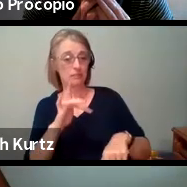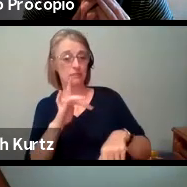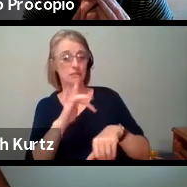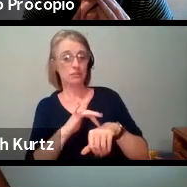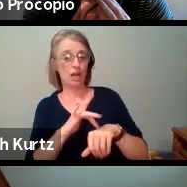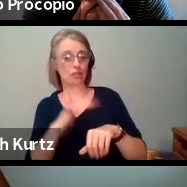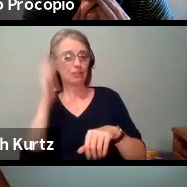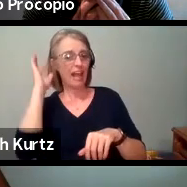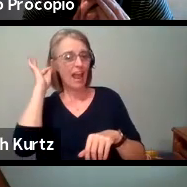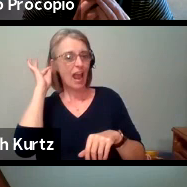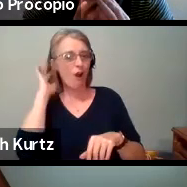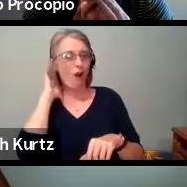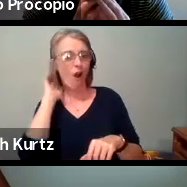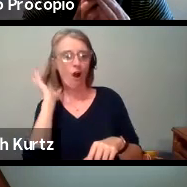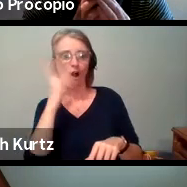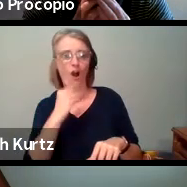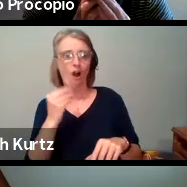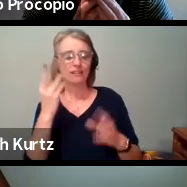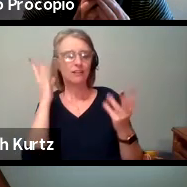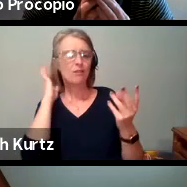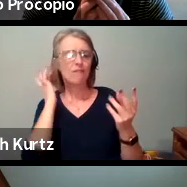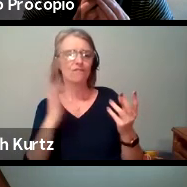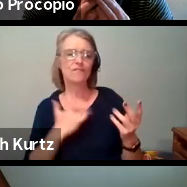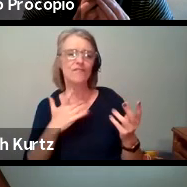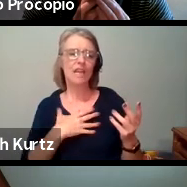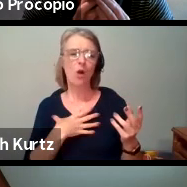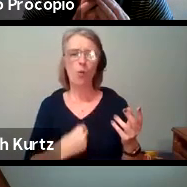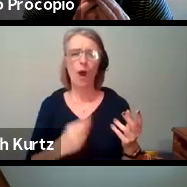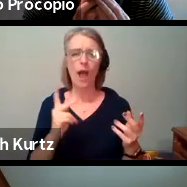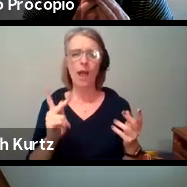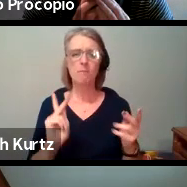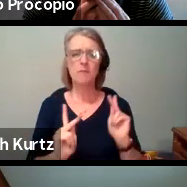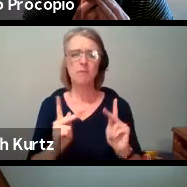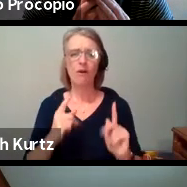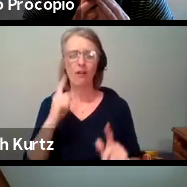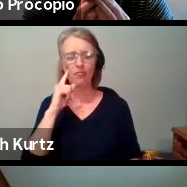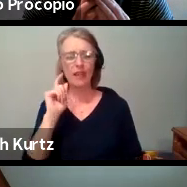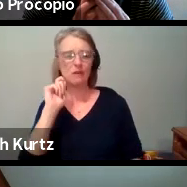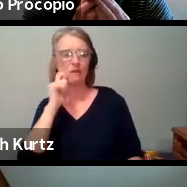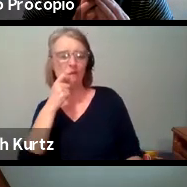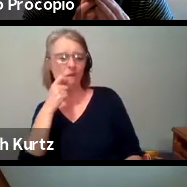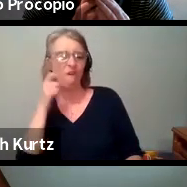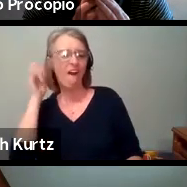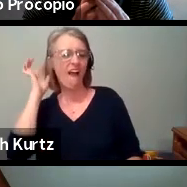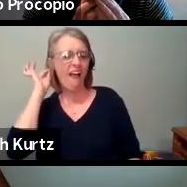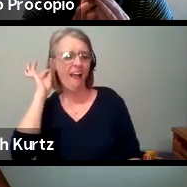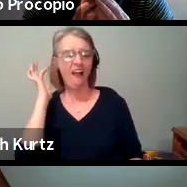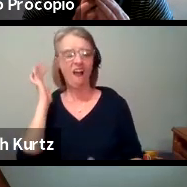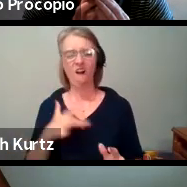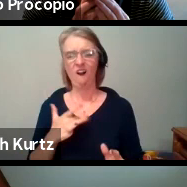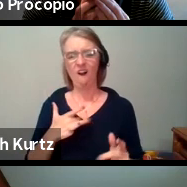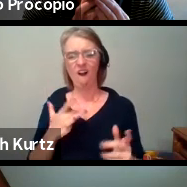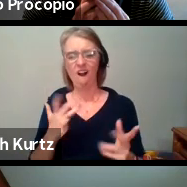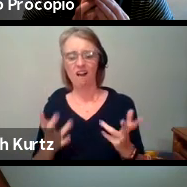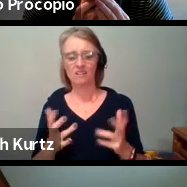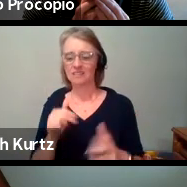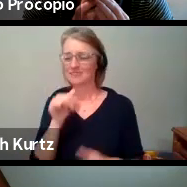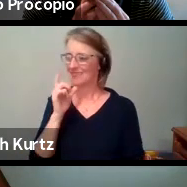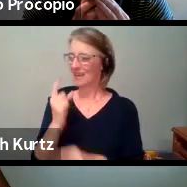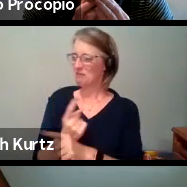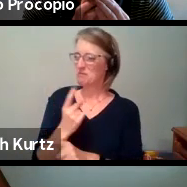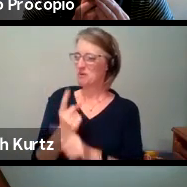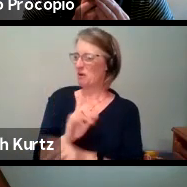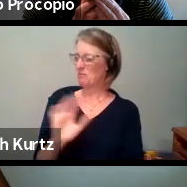color's hair because of the texture and white people think it's cool or whatever, you know, and saying, hey, like, that's not